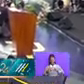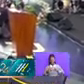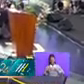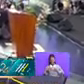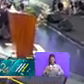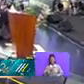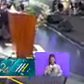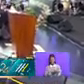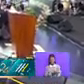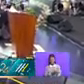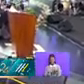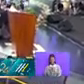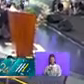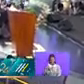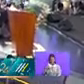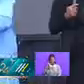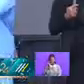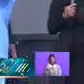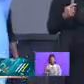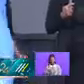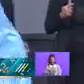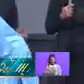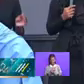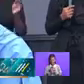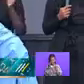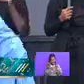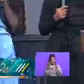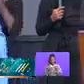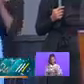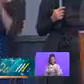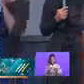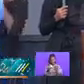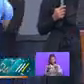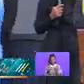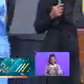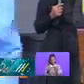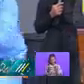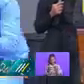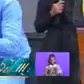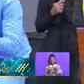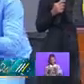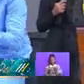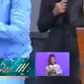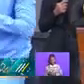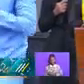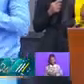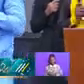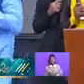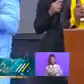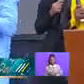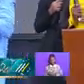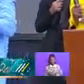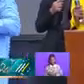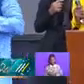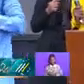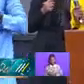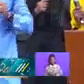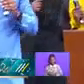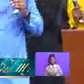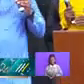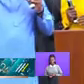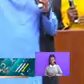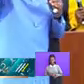anointing to be fruitful oh now reive it